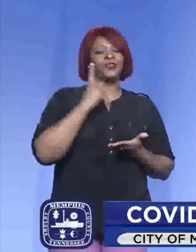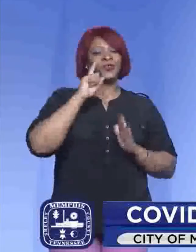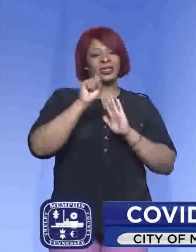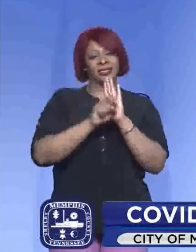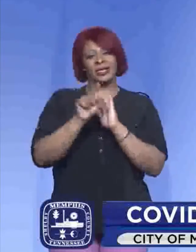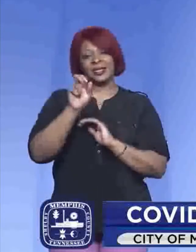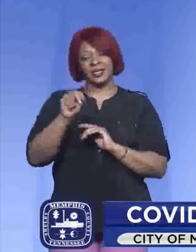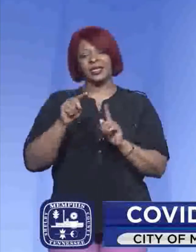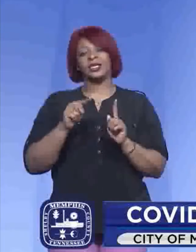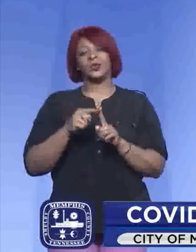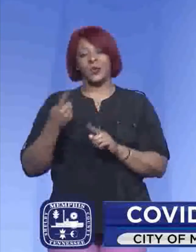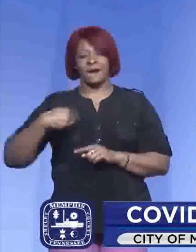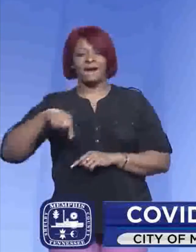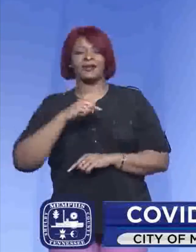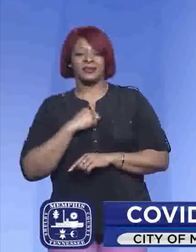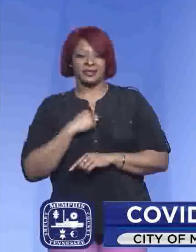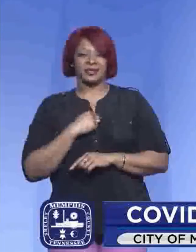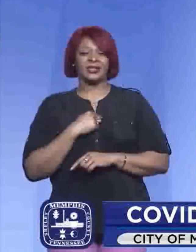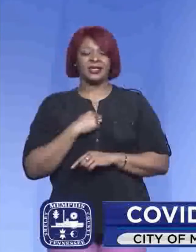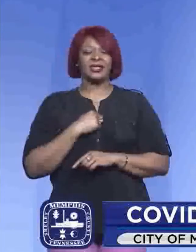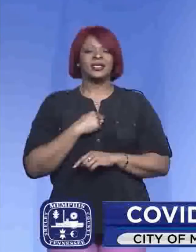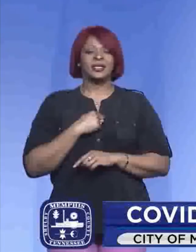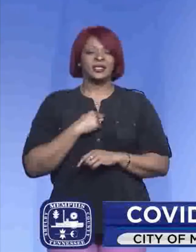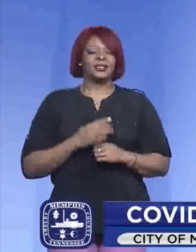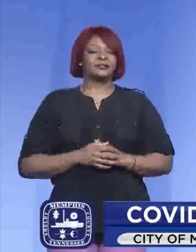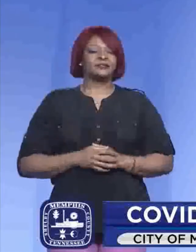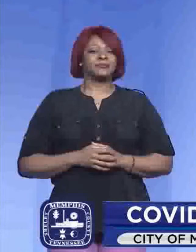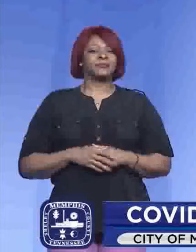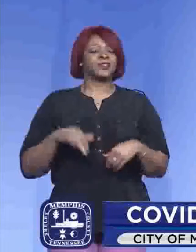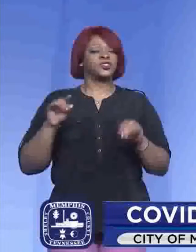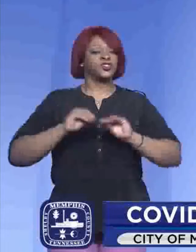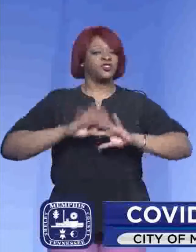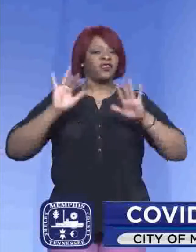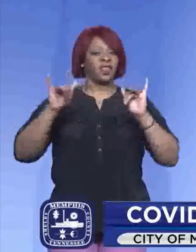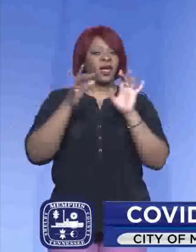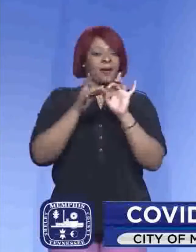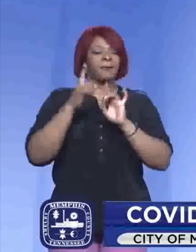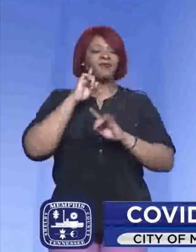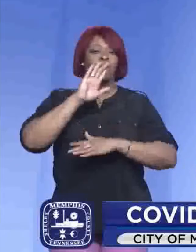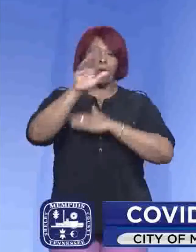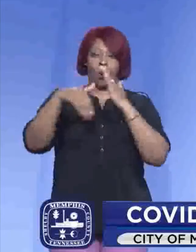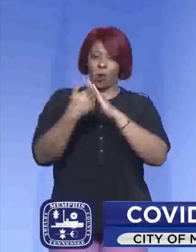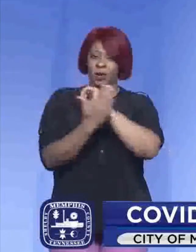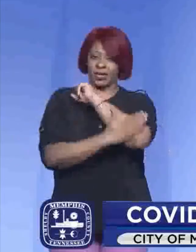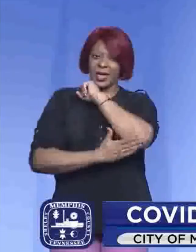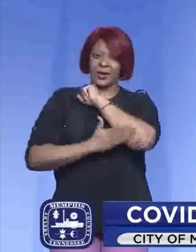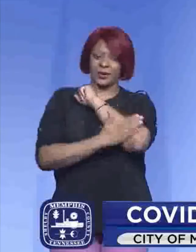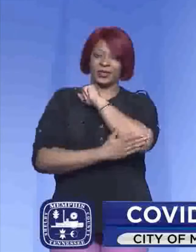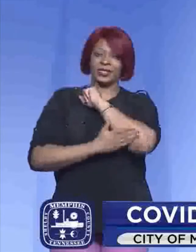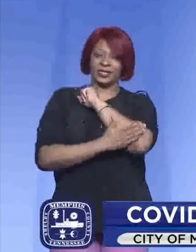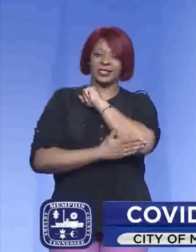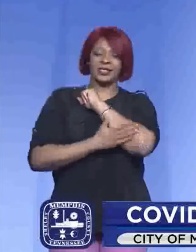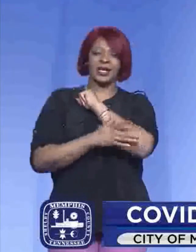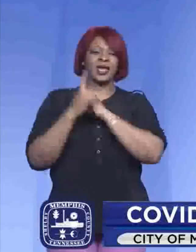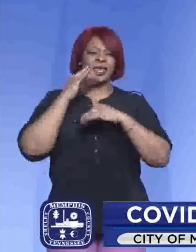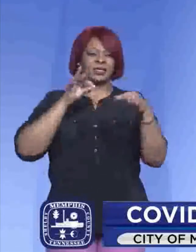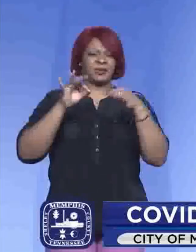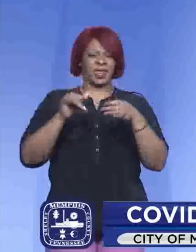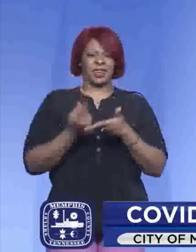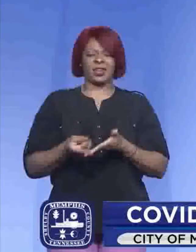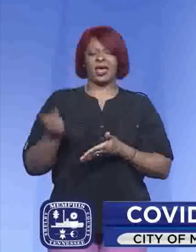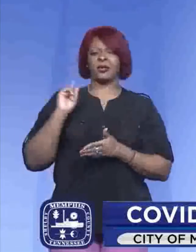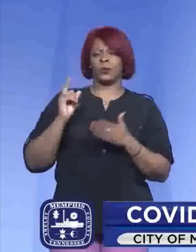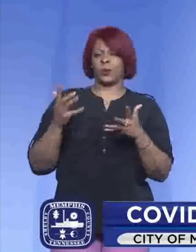Tennessee and then to us. Just a clarifying comment, Sam, that is for the entire county. I think I explained this last week,